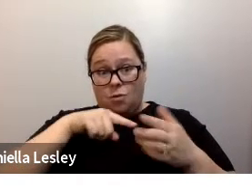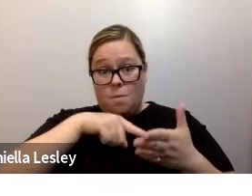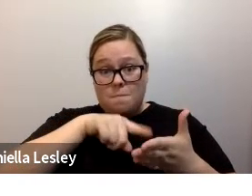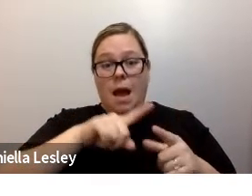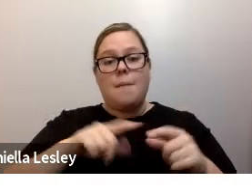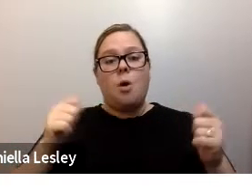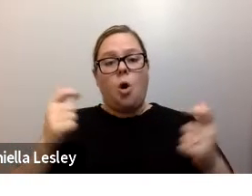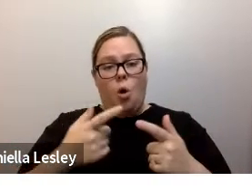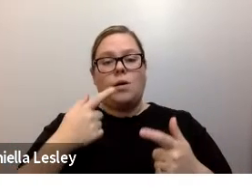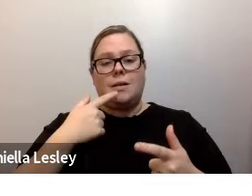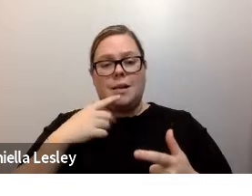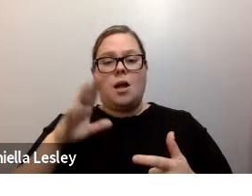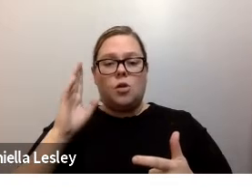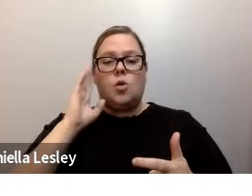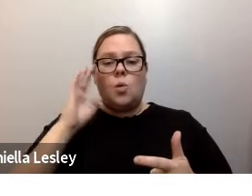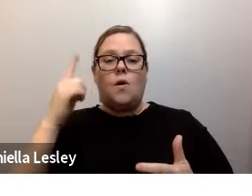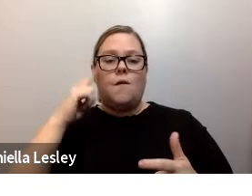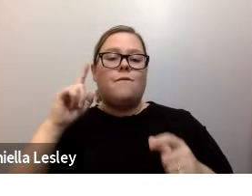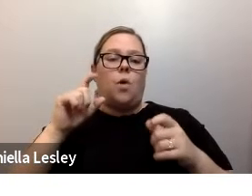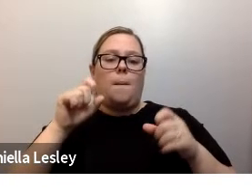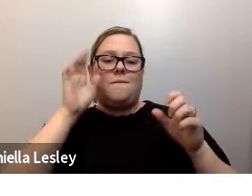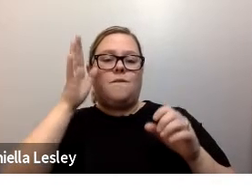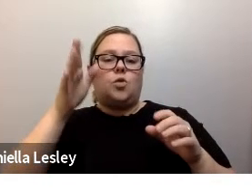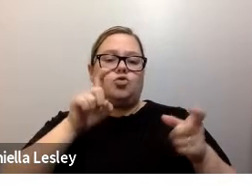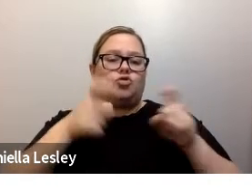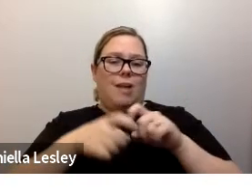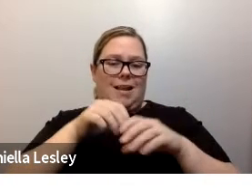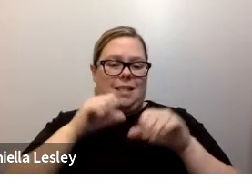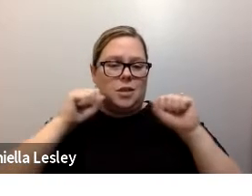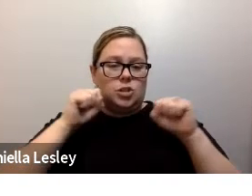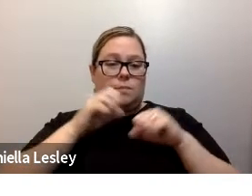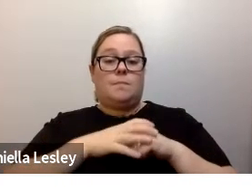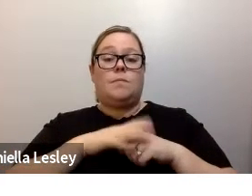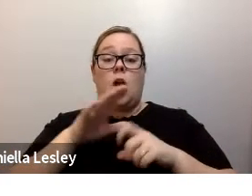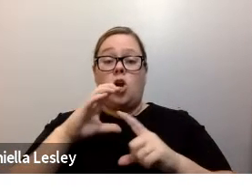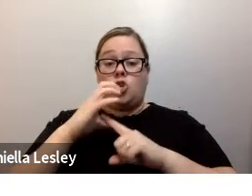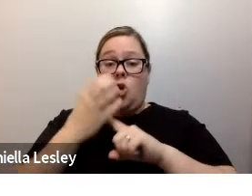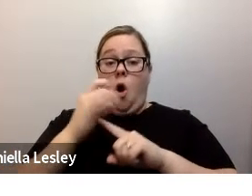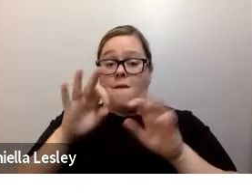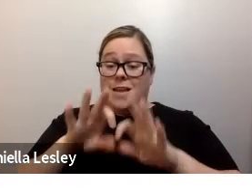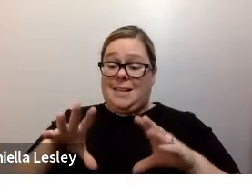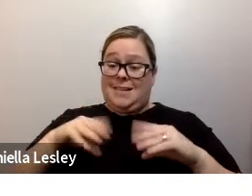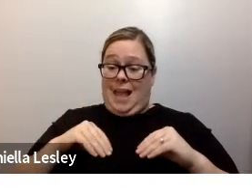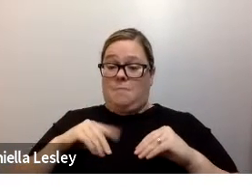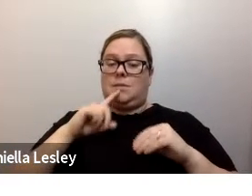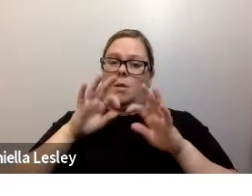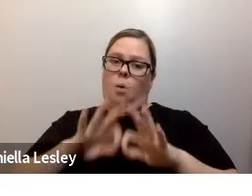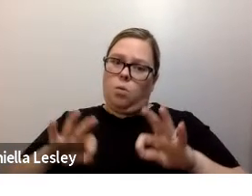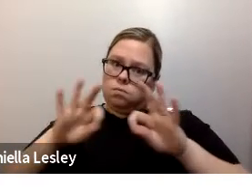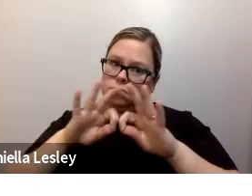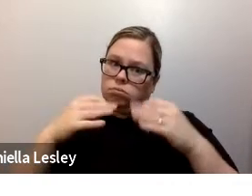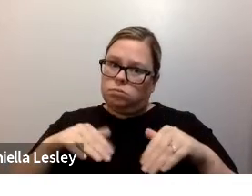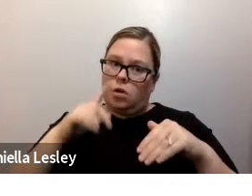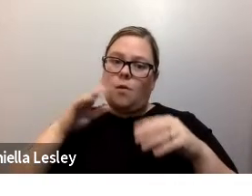them said they would for tangible changes in a gym. A culture of acceptance is vitally important for those with a disability